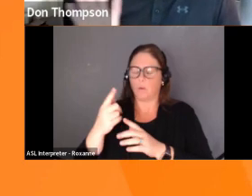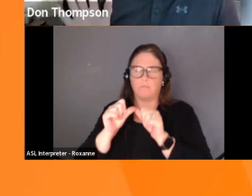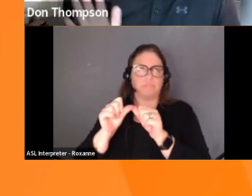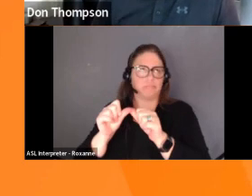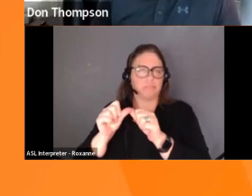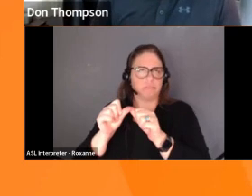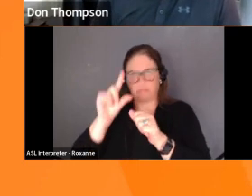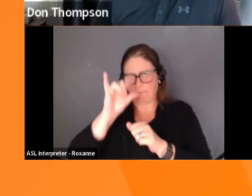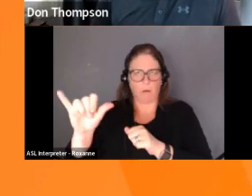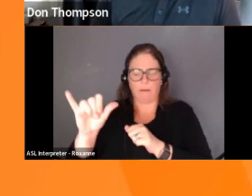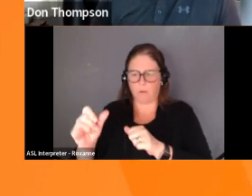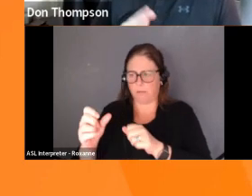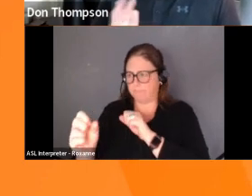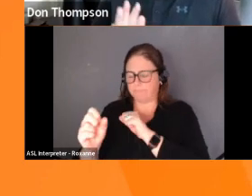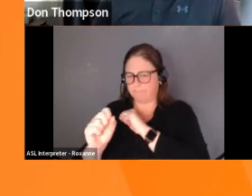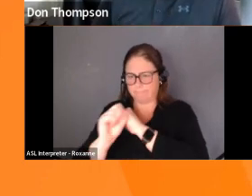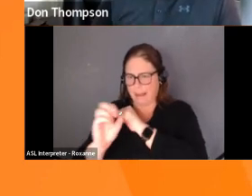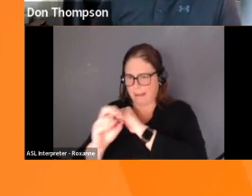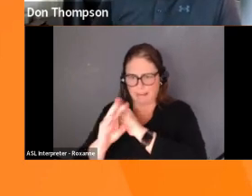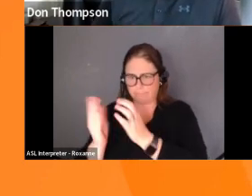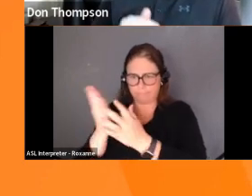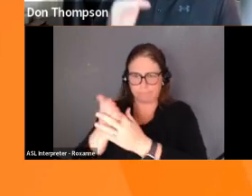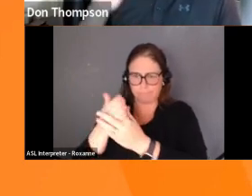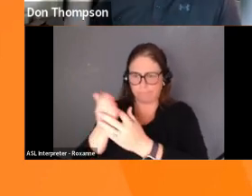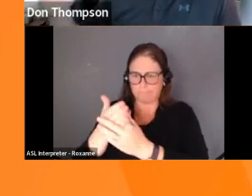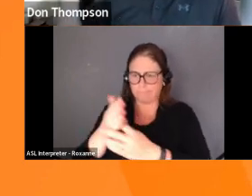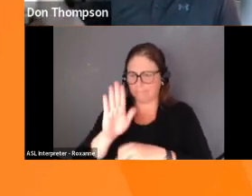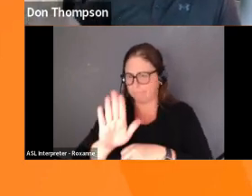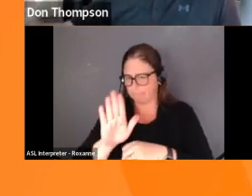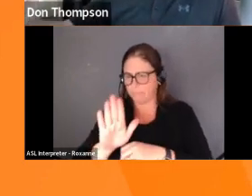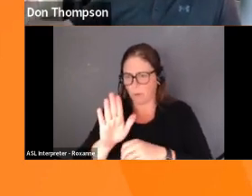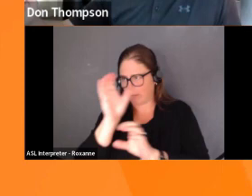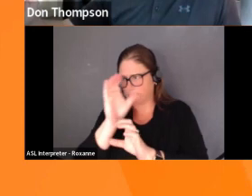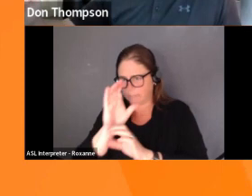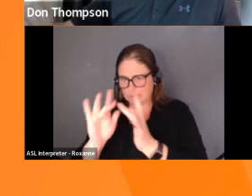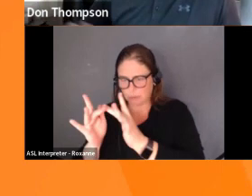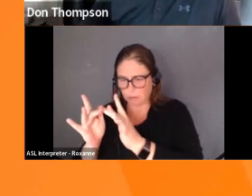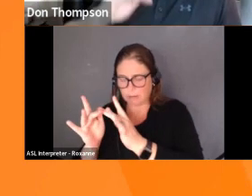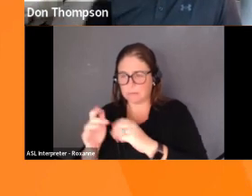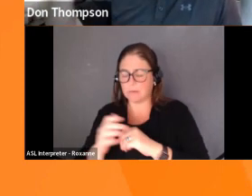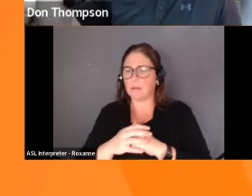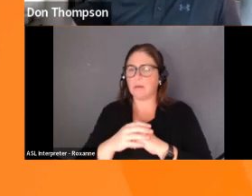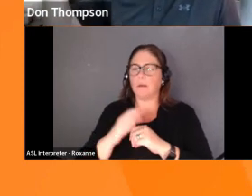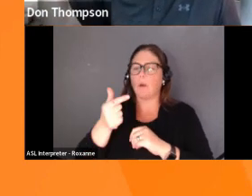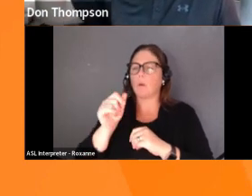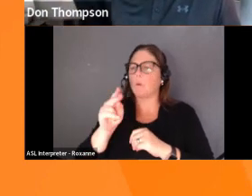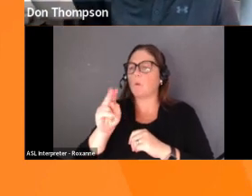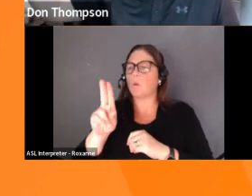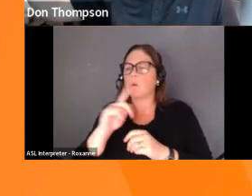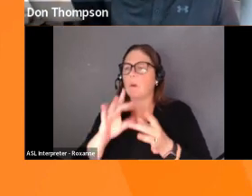So I see a lot of it. And there's a lot of them that talk about the revenue they make. They talk, oh, I'm a 7,